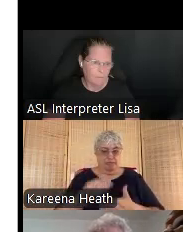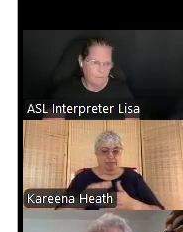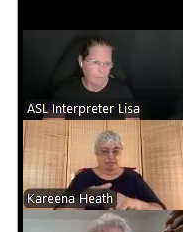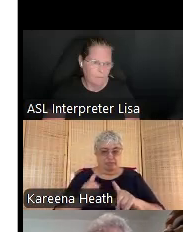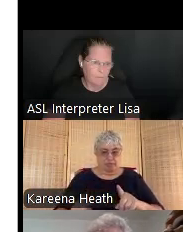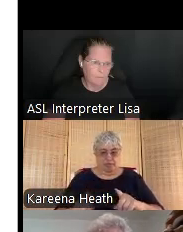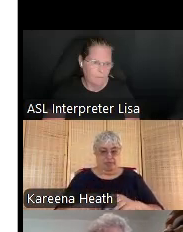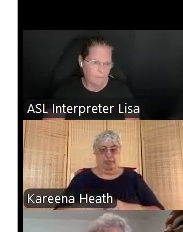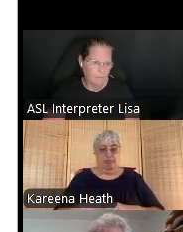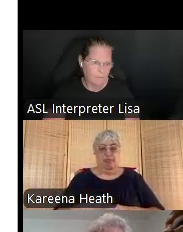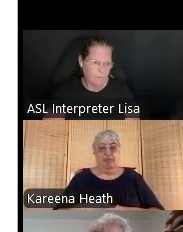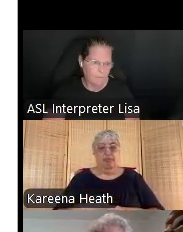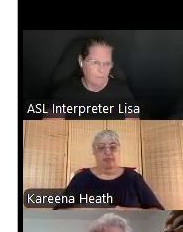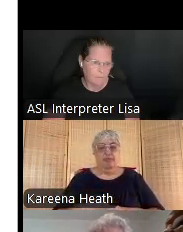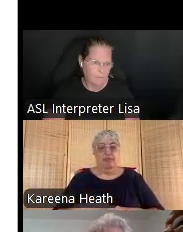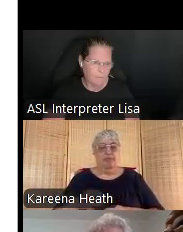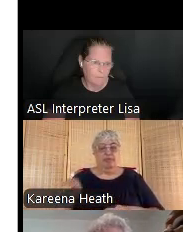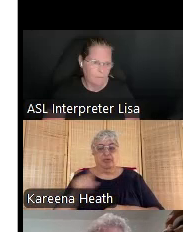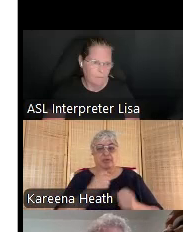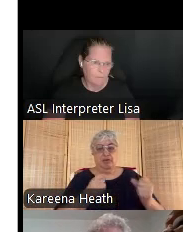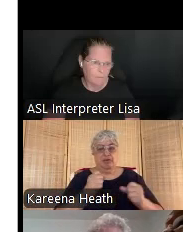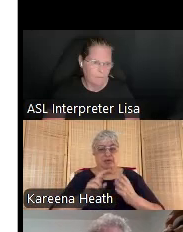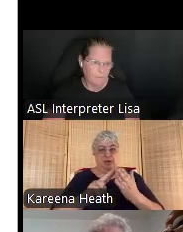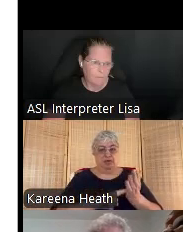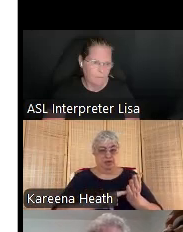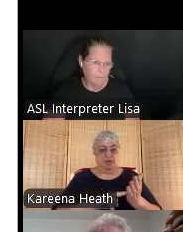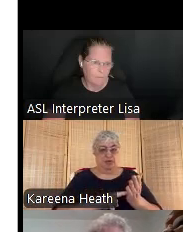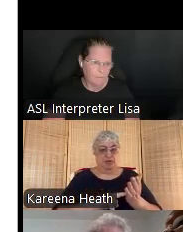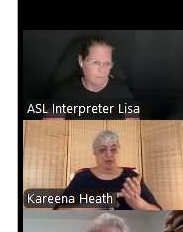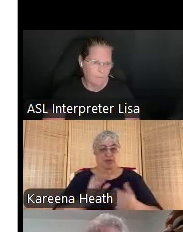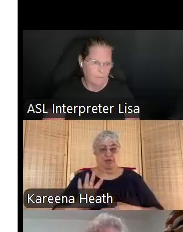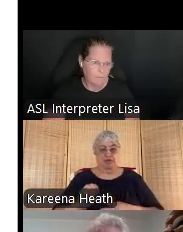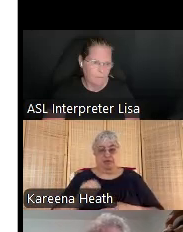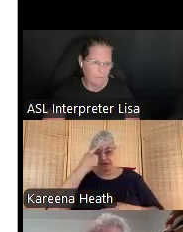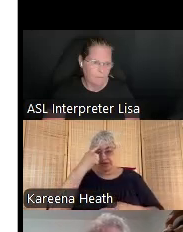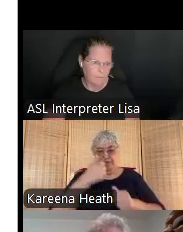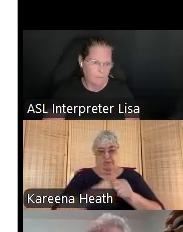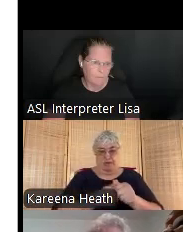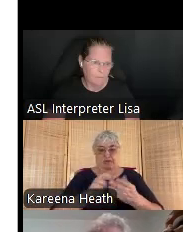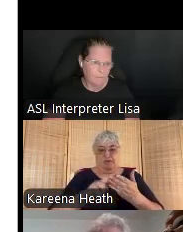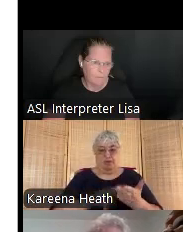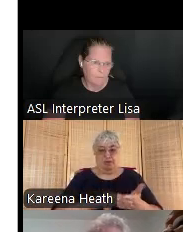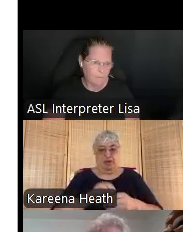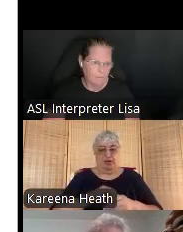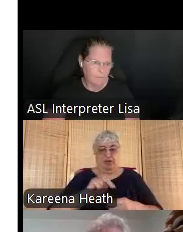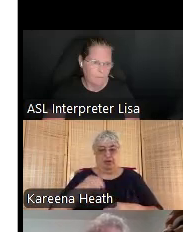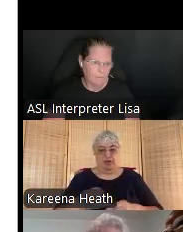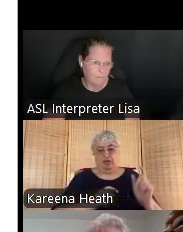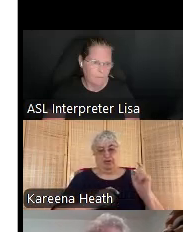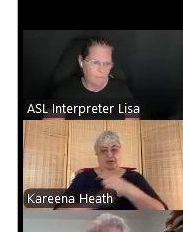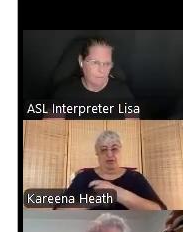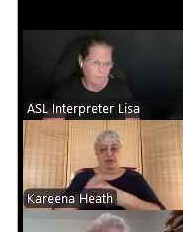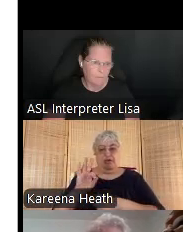that drive, that have a car that is registered, 50 cents from every registration in New Jersey goes into